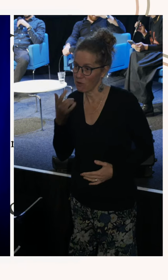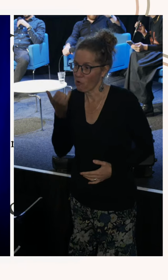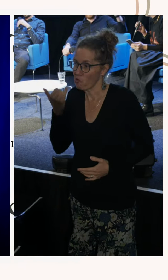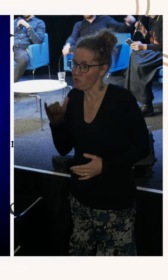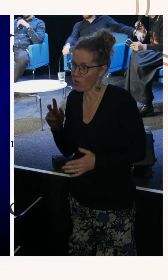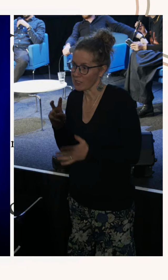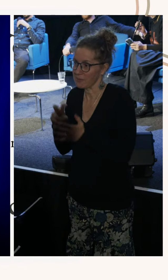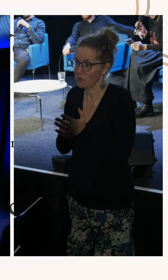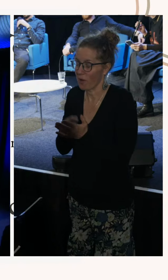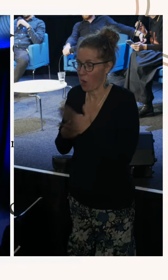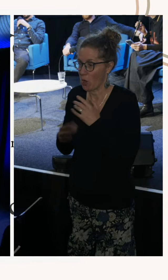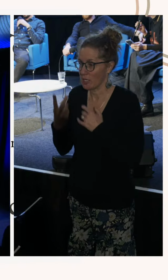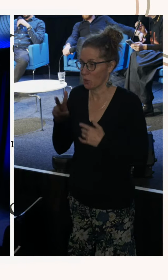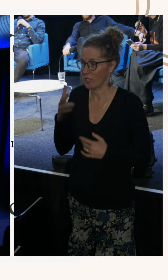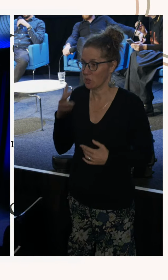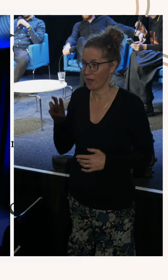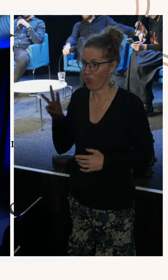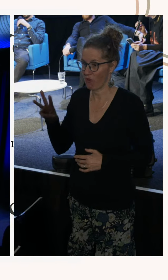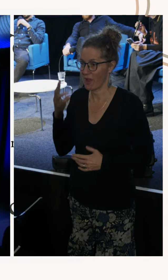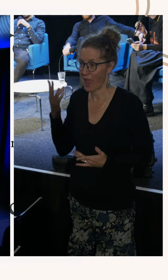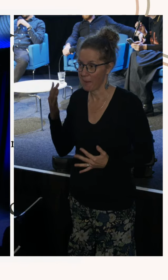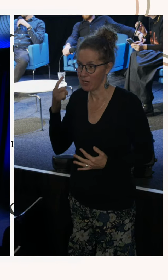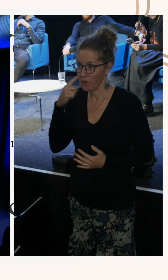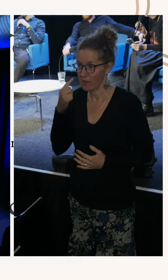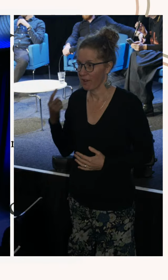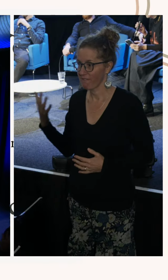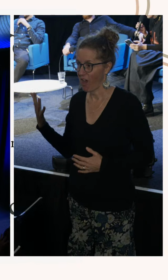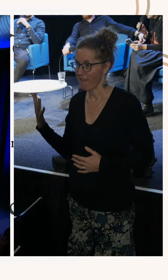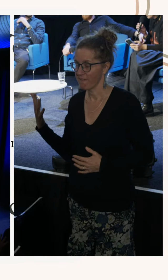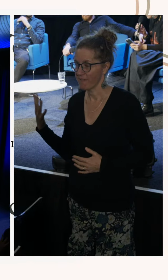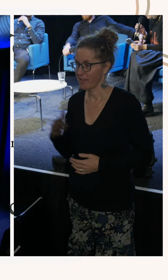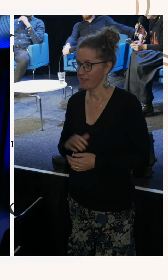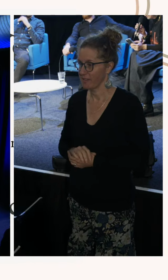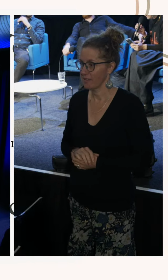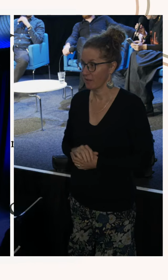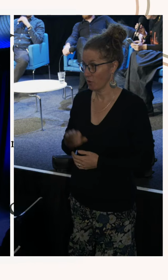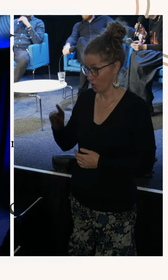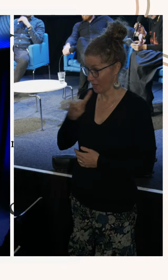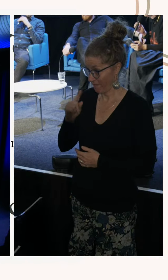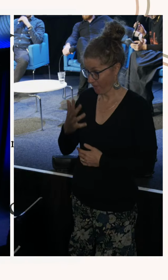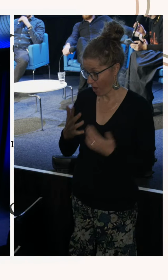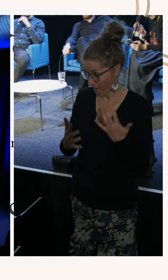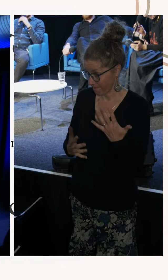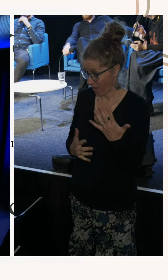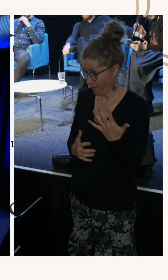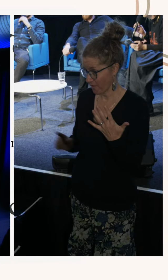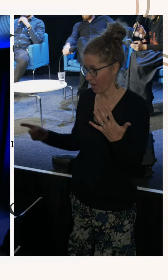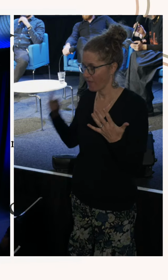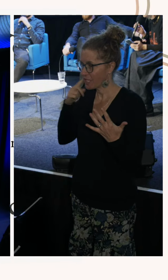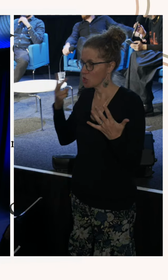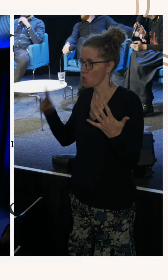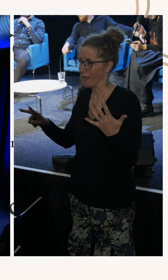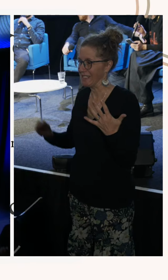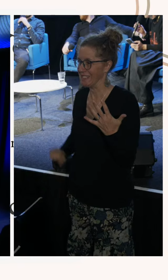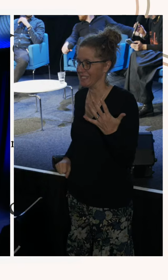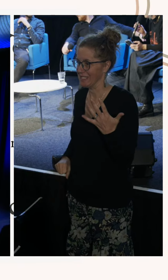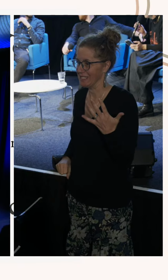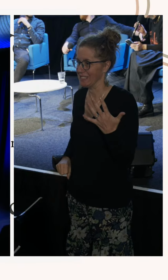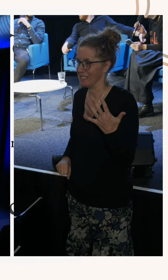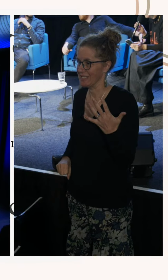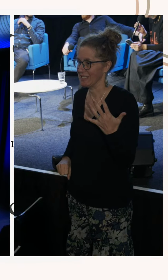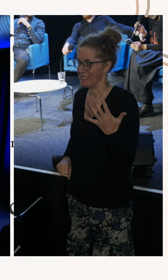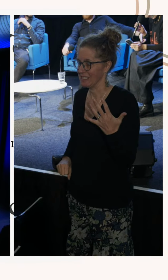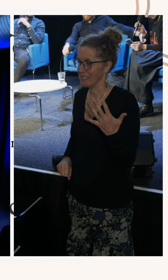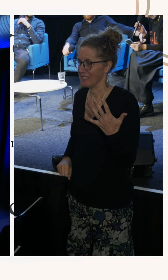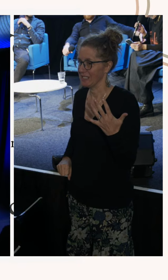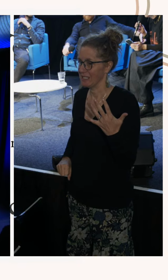only 2023. How many do you think we got? 5. All right, that's your locking that in? I think 20. No, okay. All right,